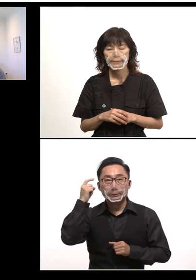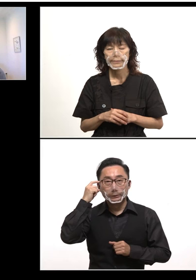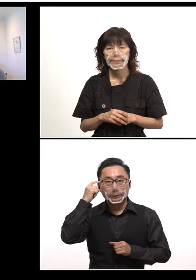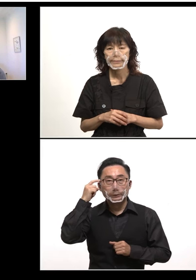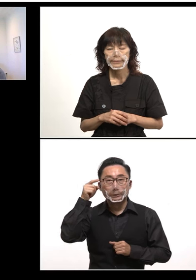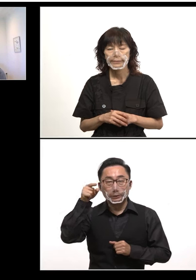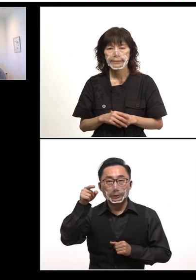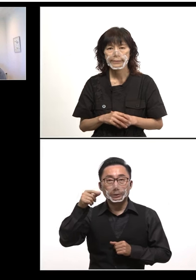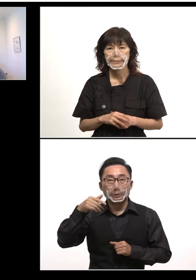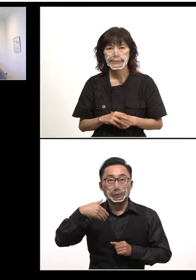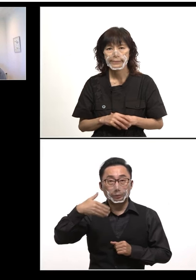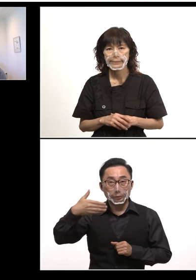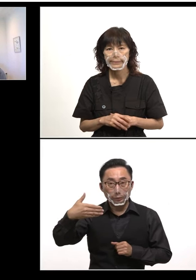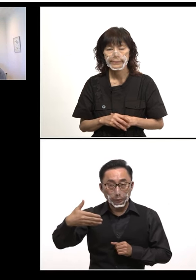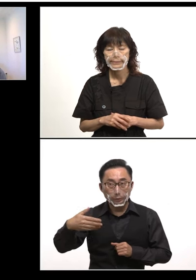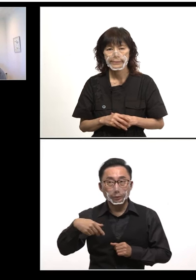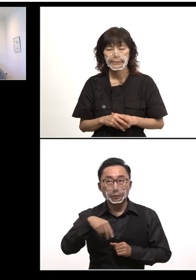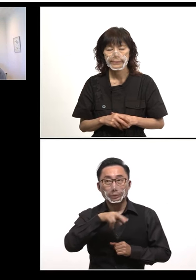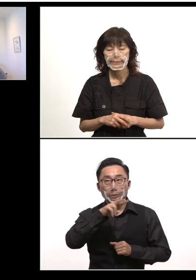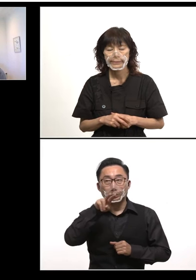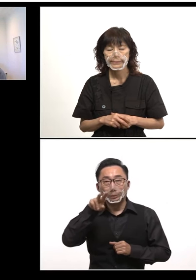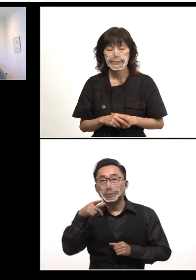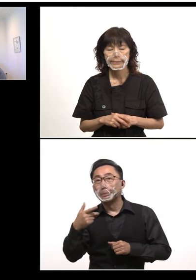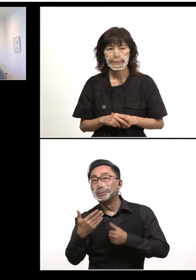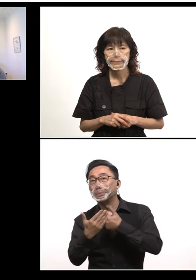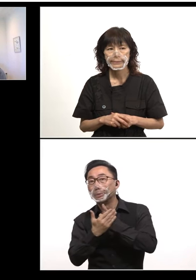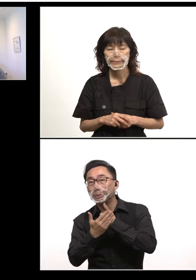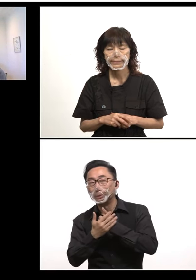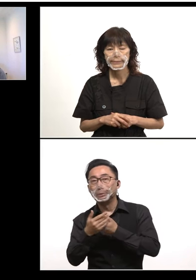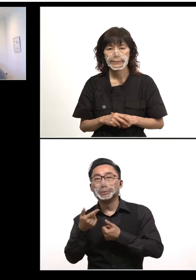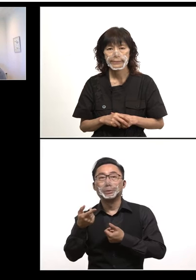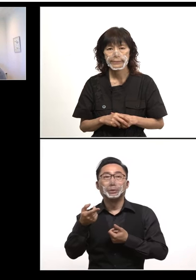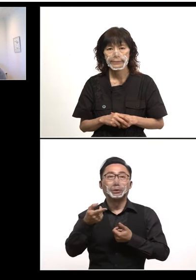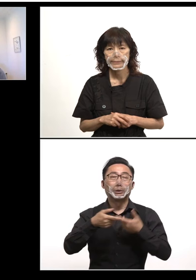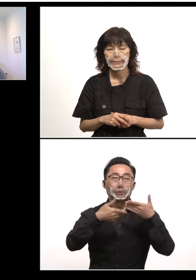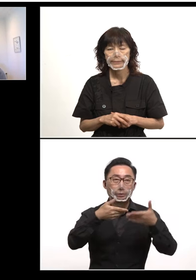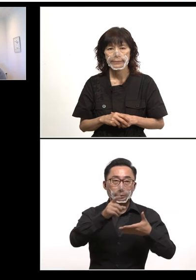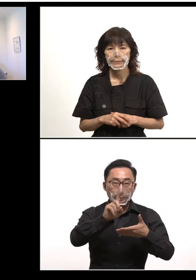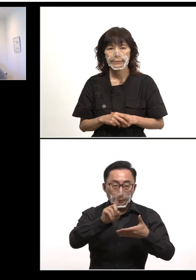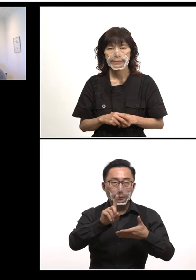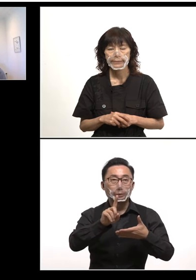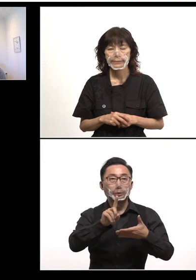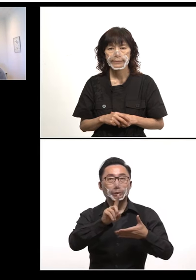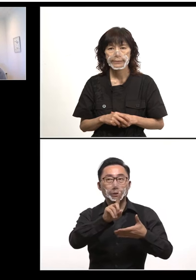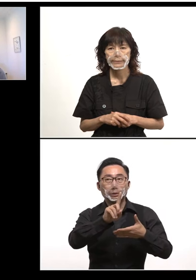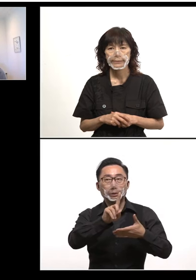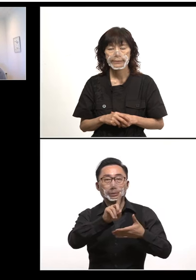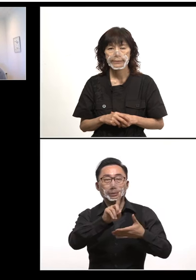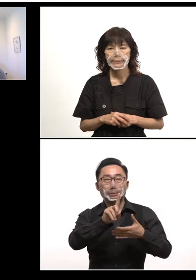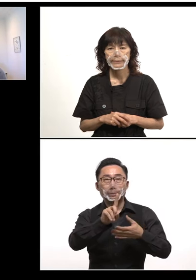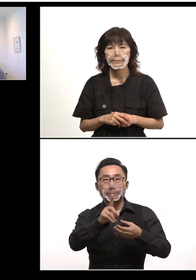that. And right, I think that's where it just becomes a very virtuous cycle.